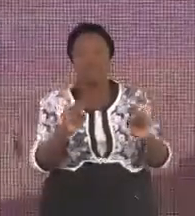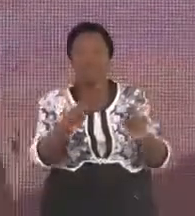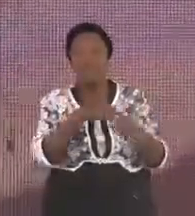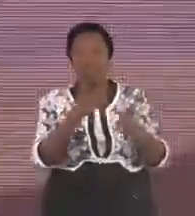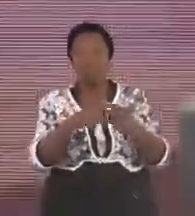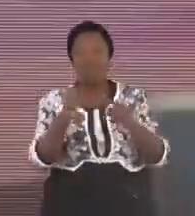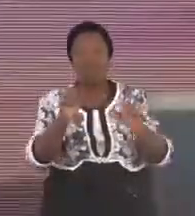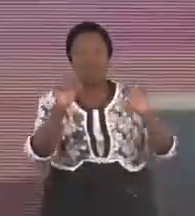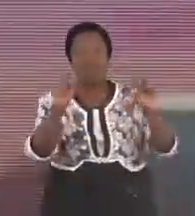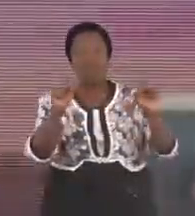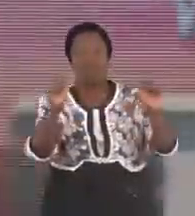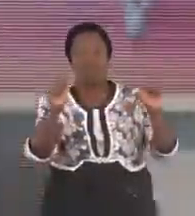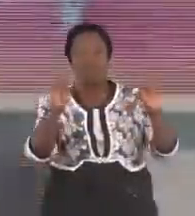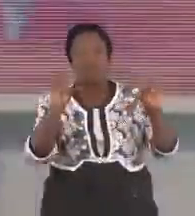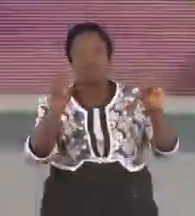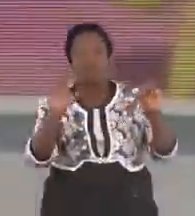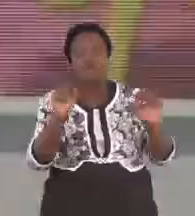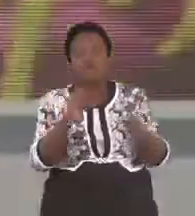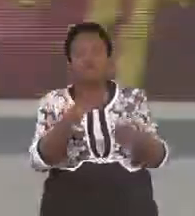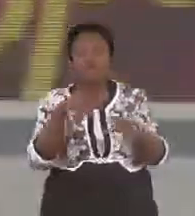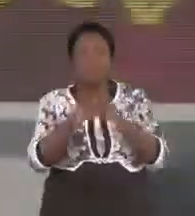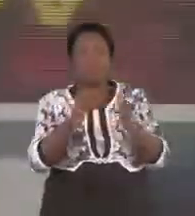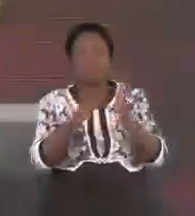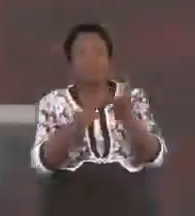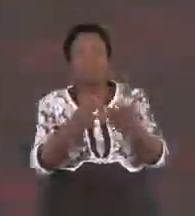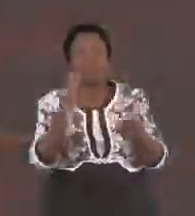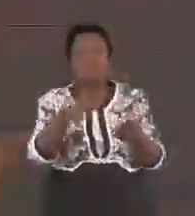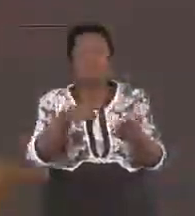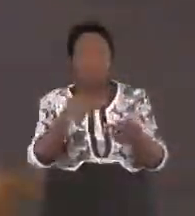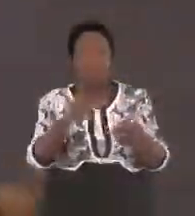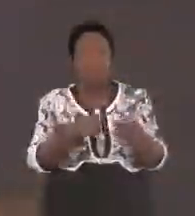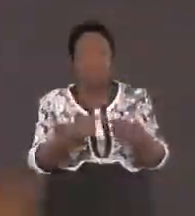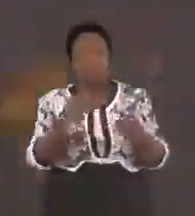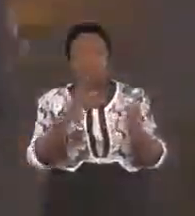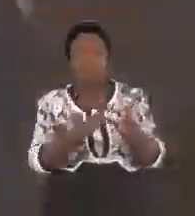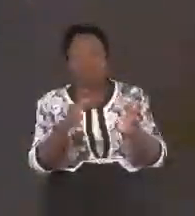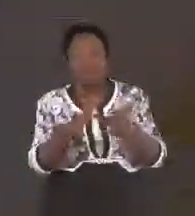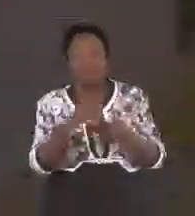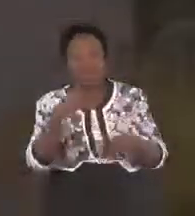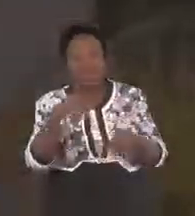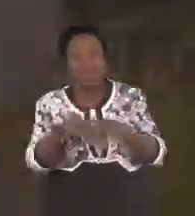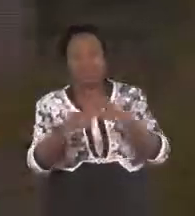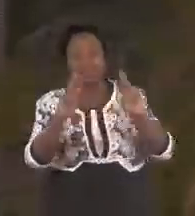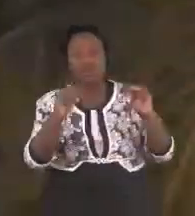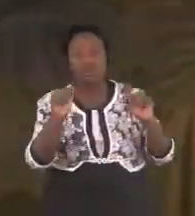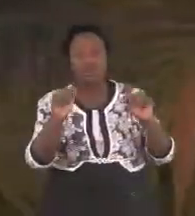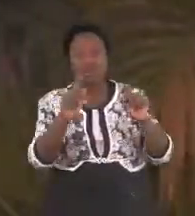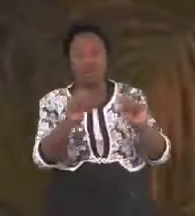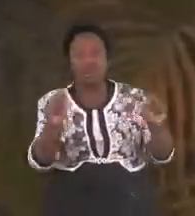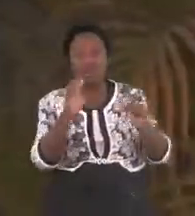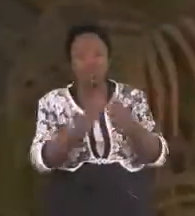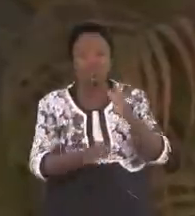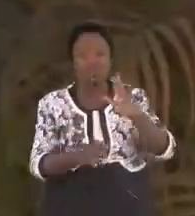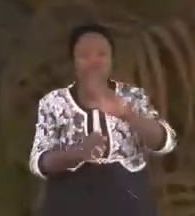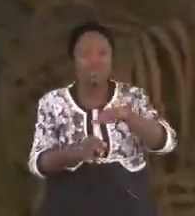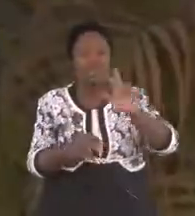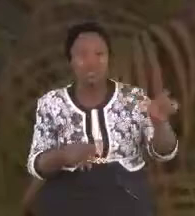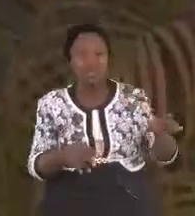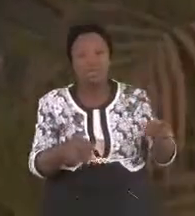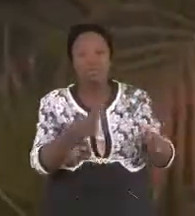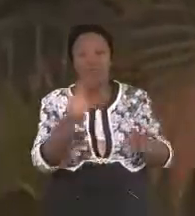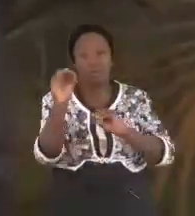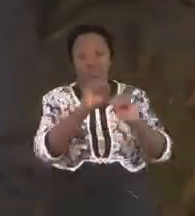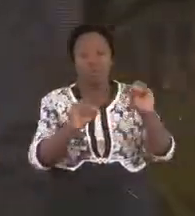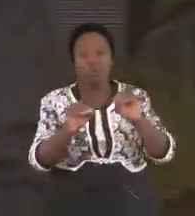reading. And Jesus said in Matthew chapter 23, O generation of vipers.